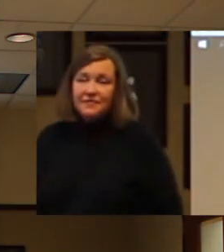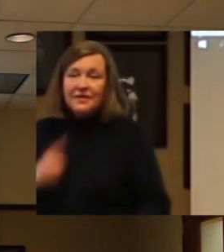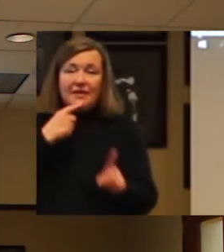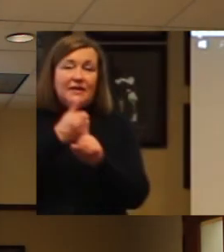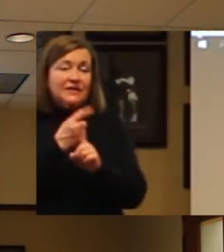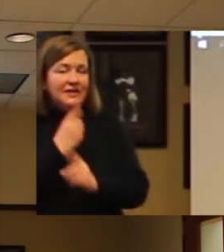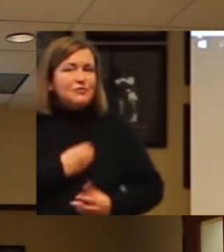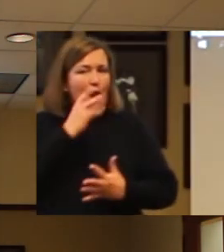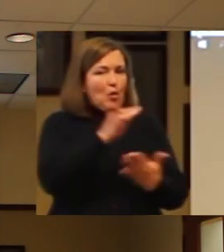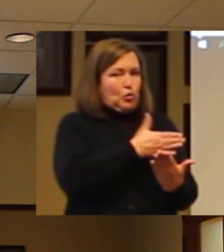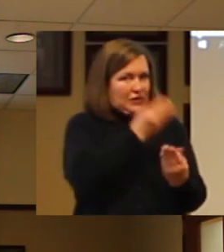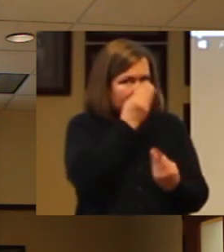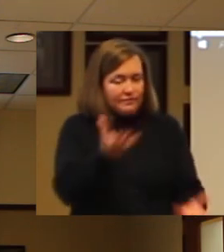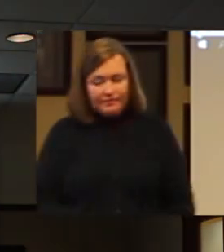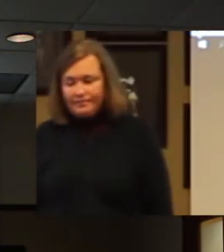by music.